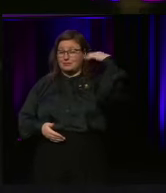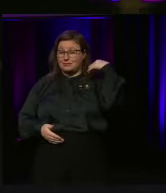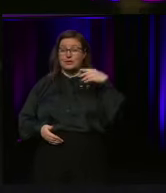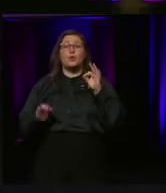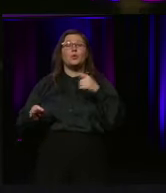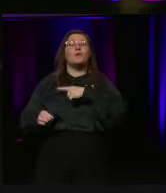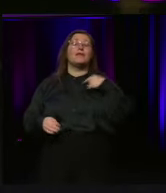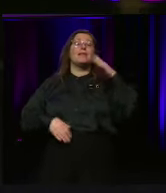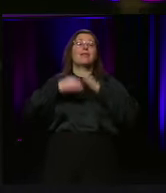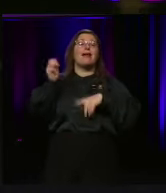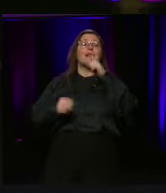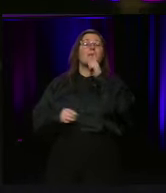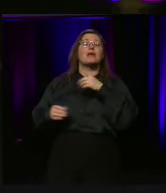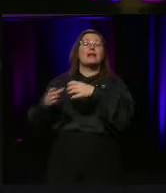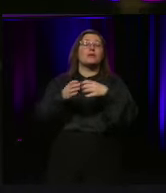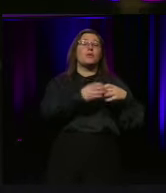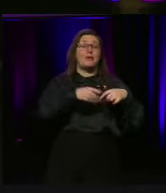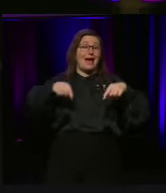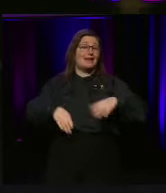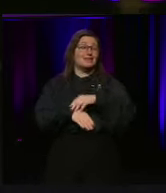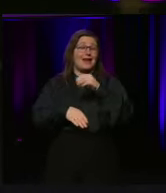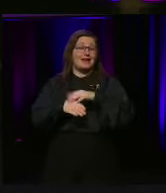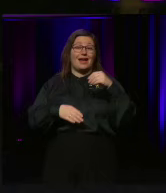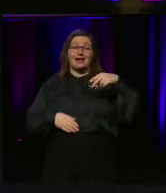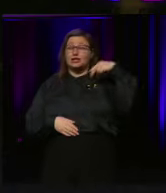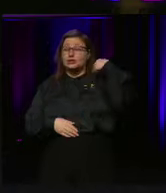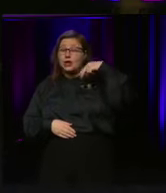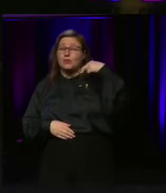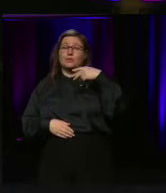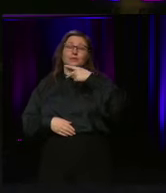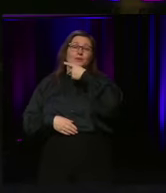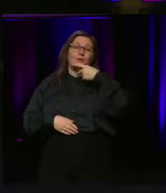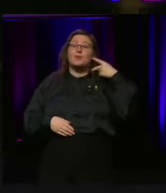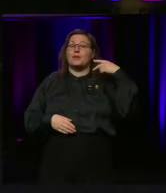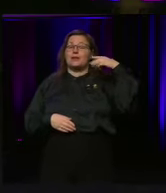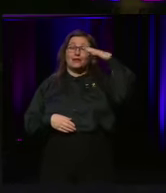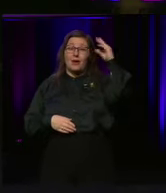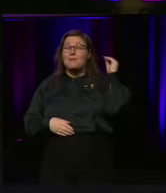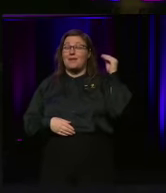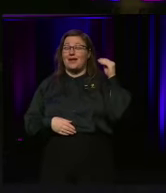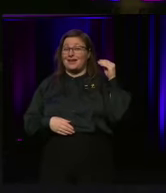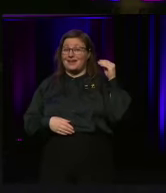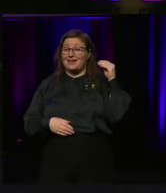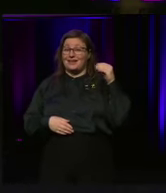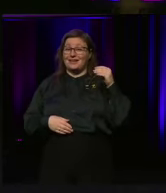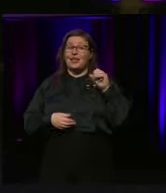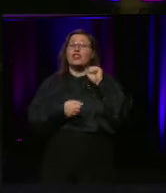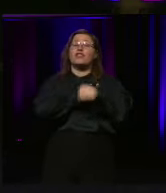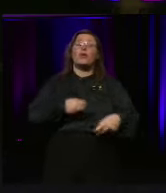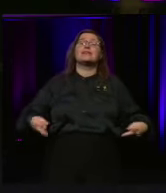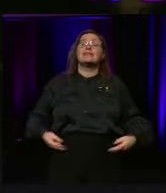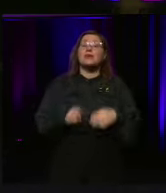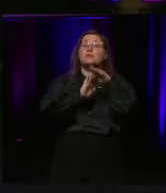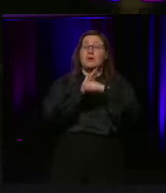minority populations, Samis, Roma people, Jews in Sweden. We have the forced sterilization